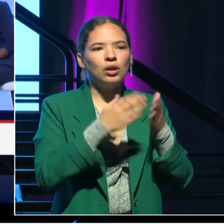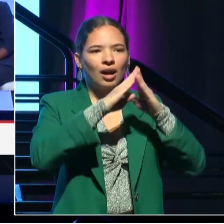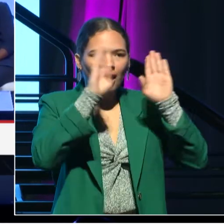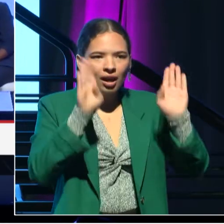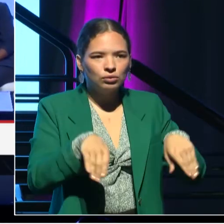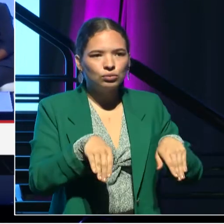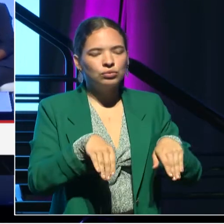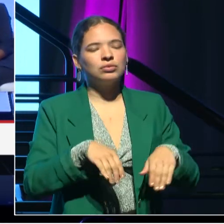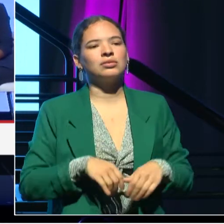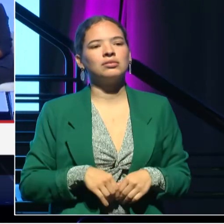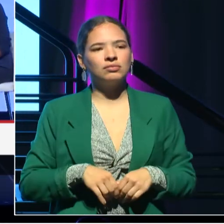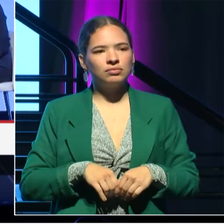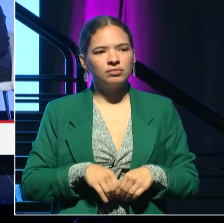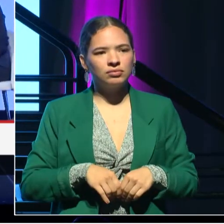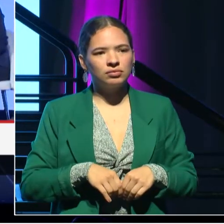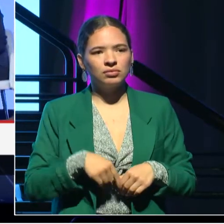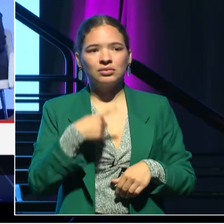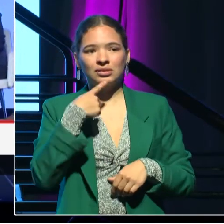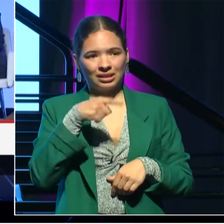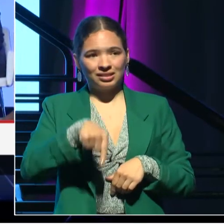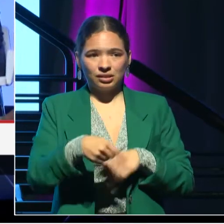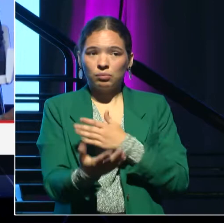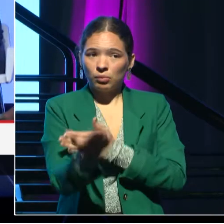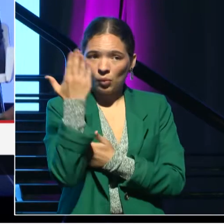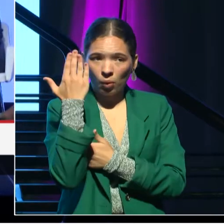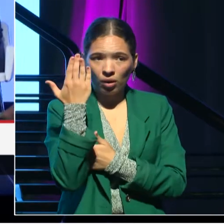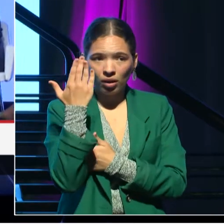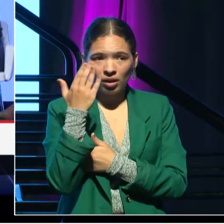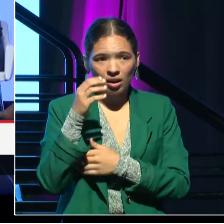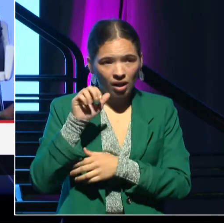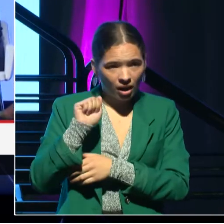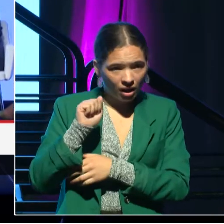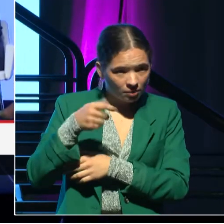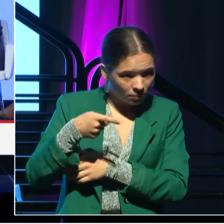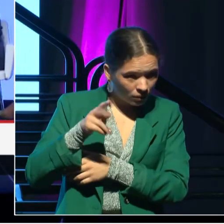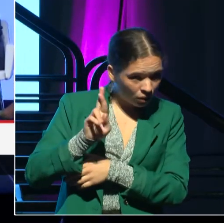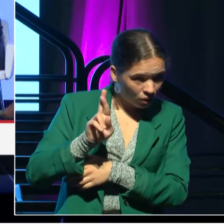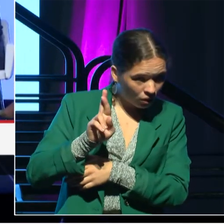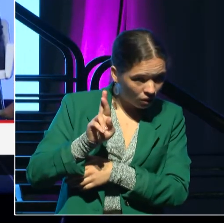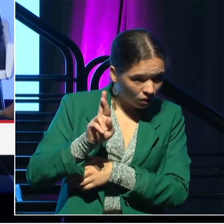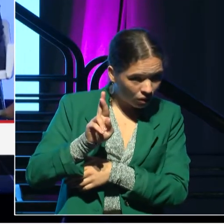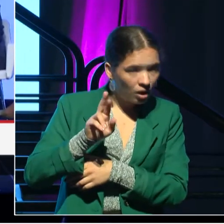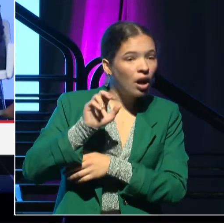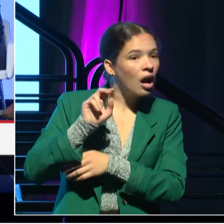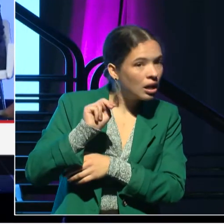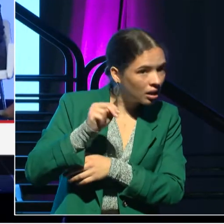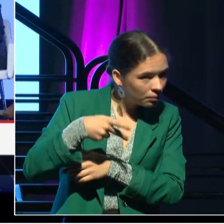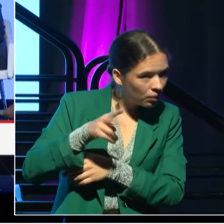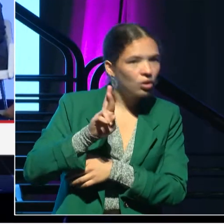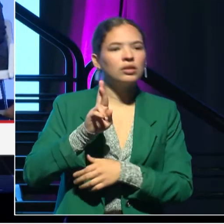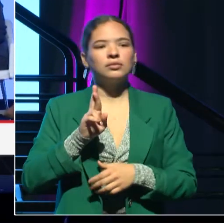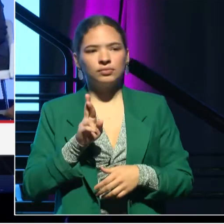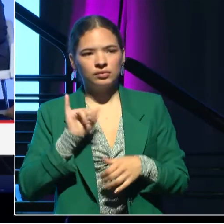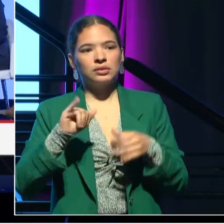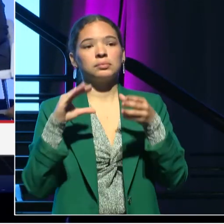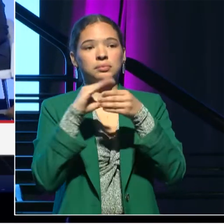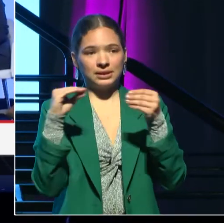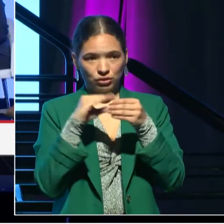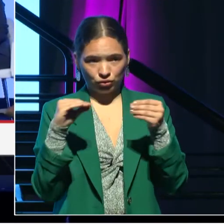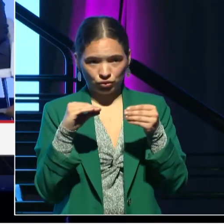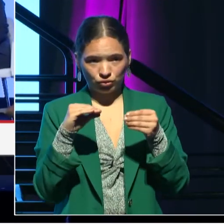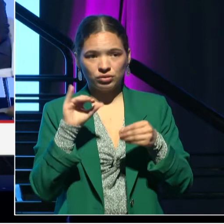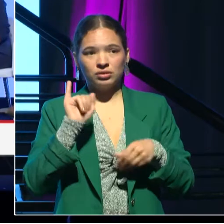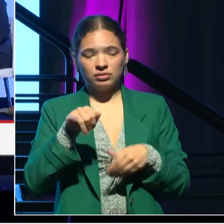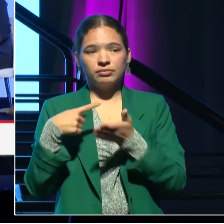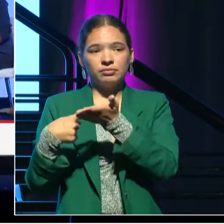morning on National Public Radio, for those of you who, like me, are NPR junkies, they had a story that talked about the connection